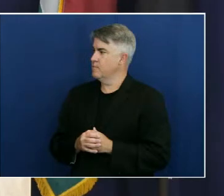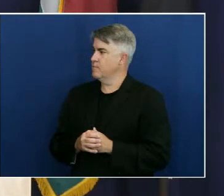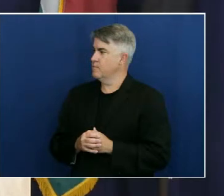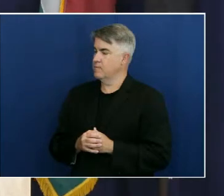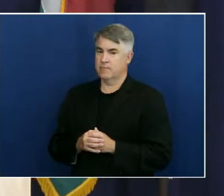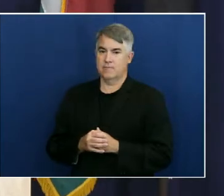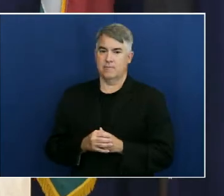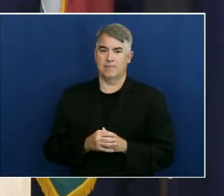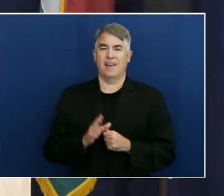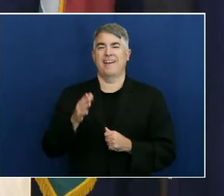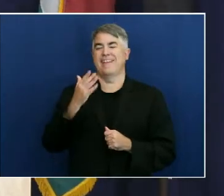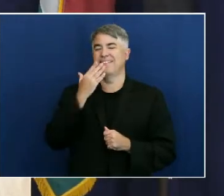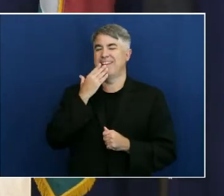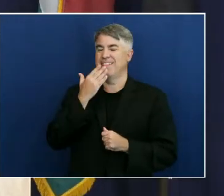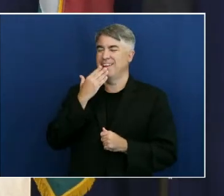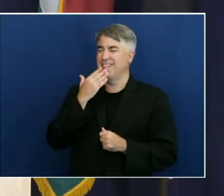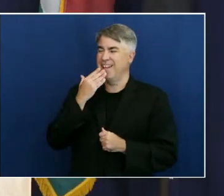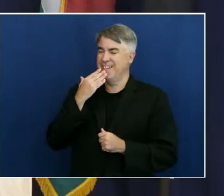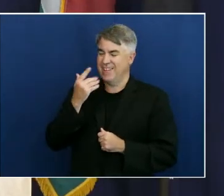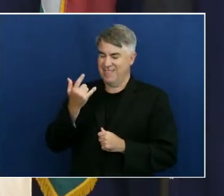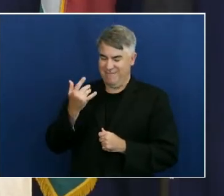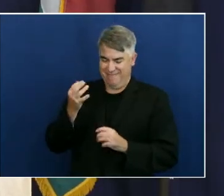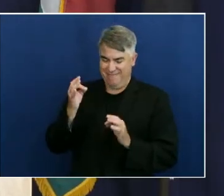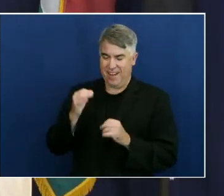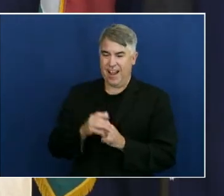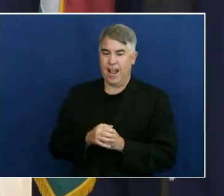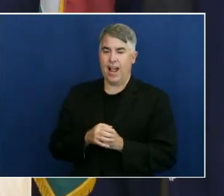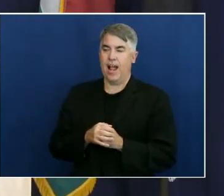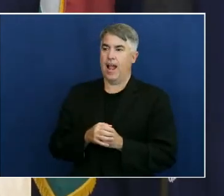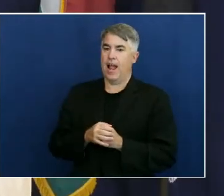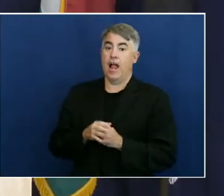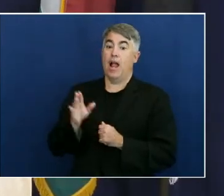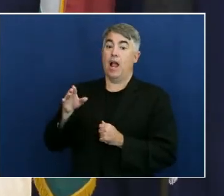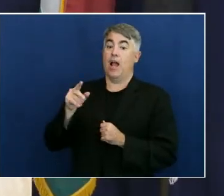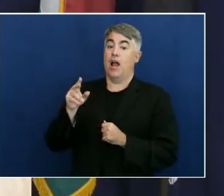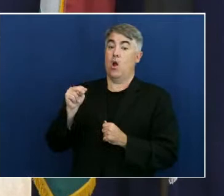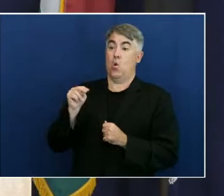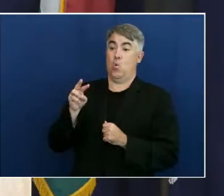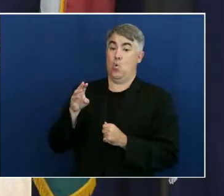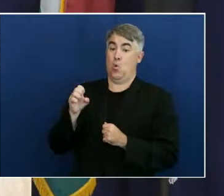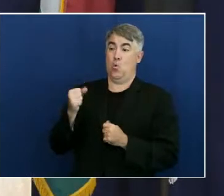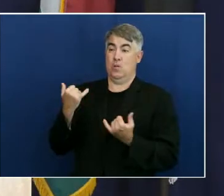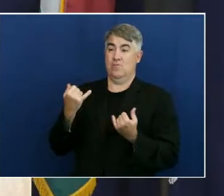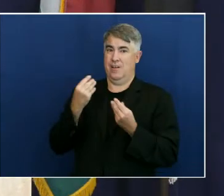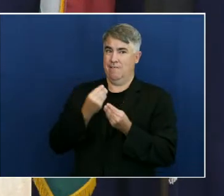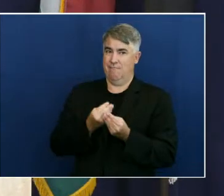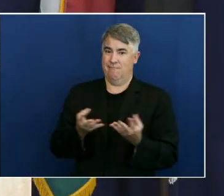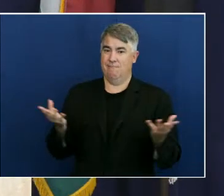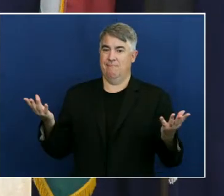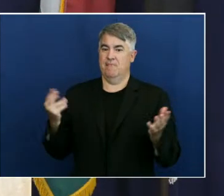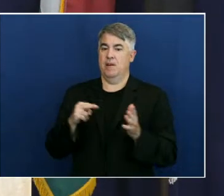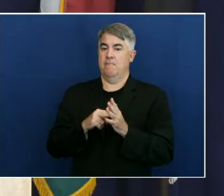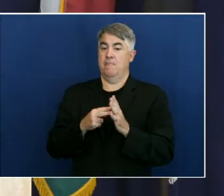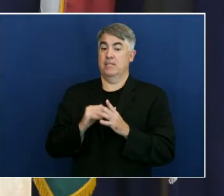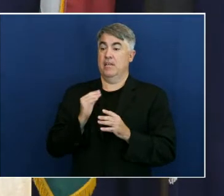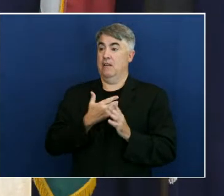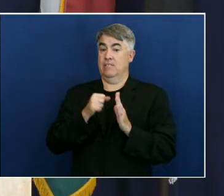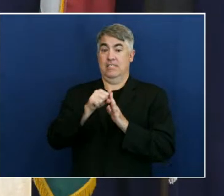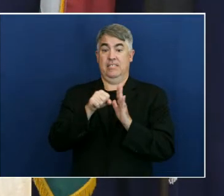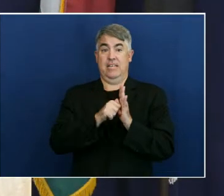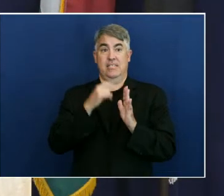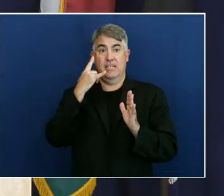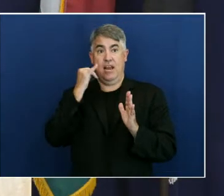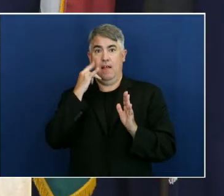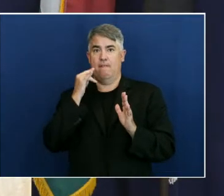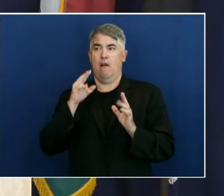Thank you for that question. And the news today certainly does give our entire state hope, but we